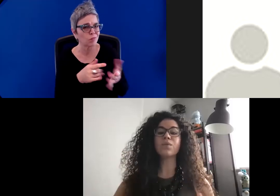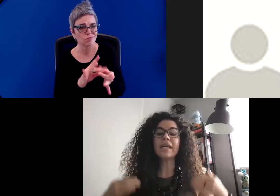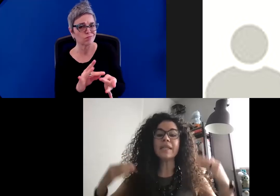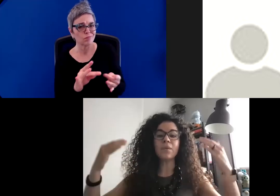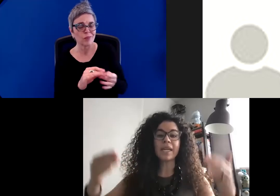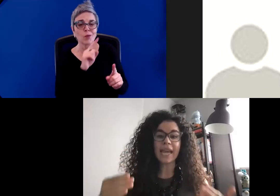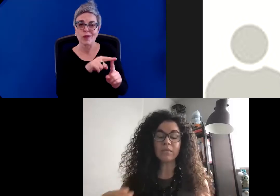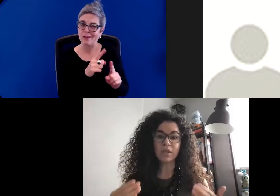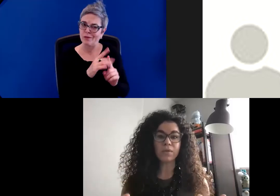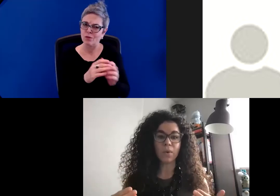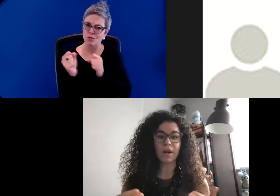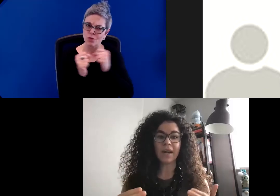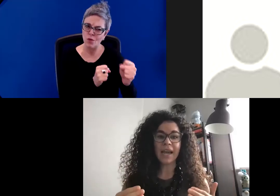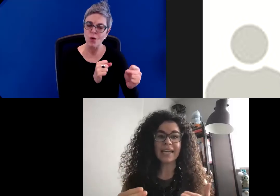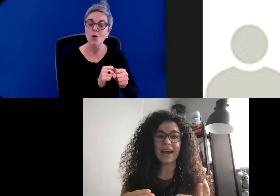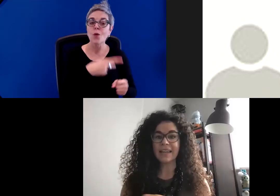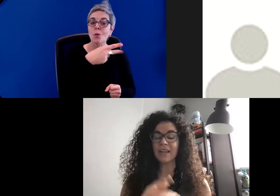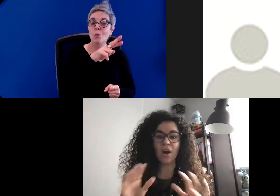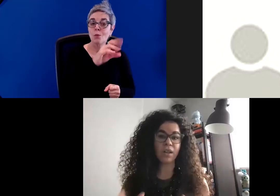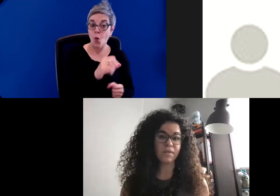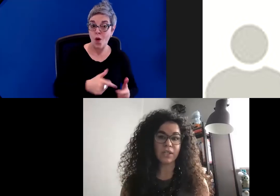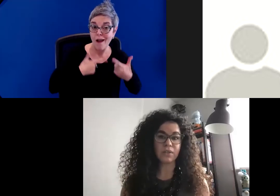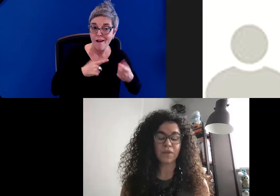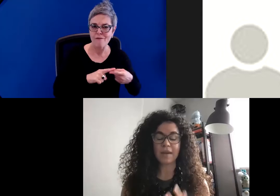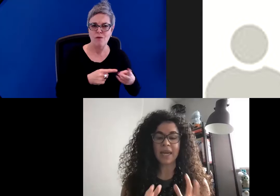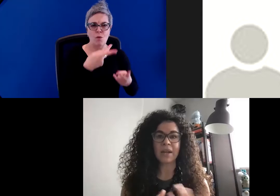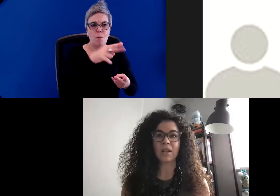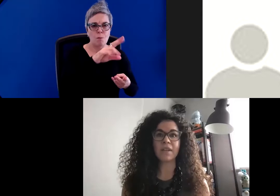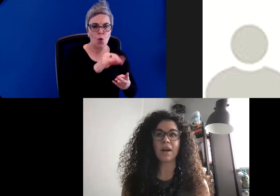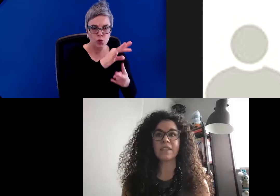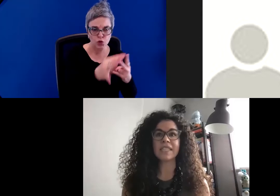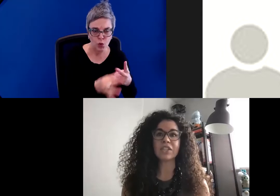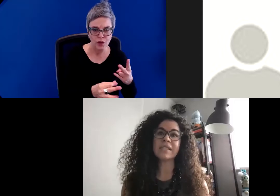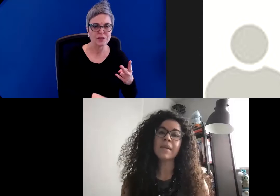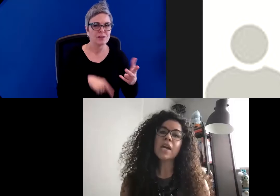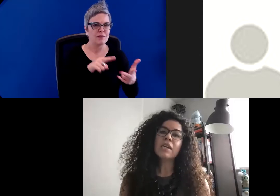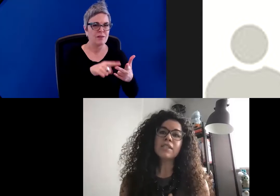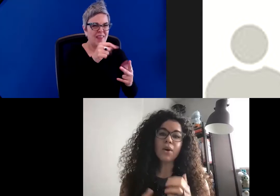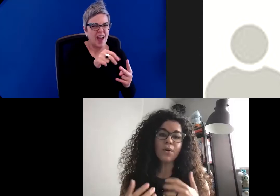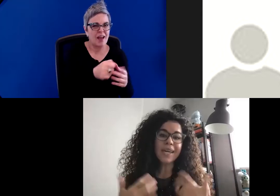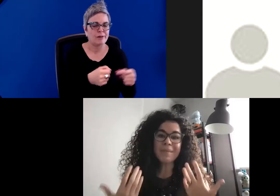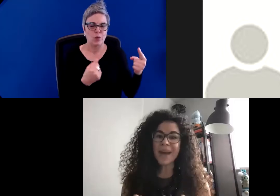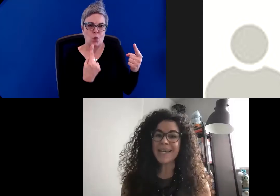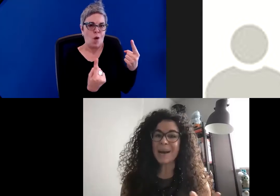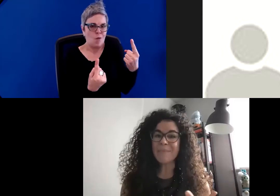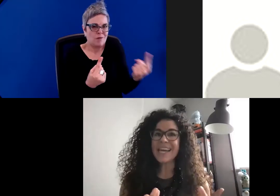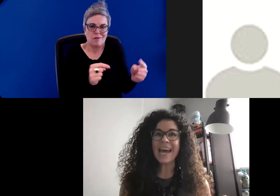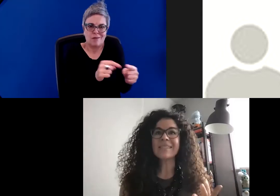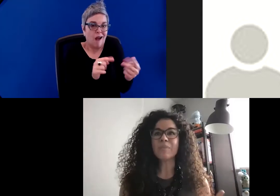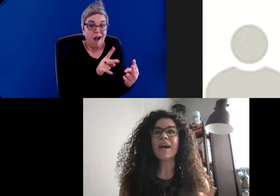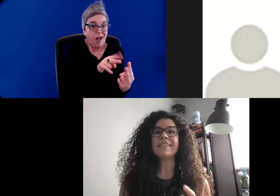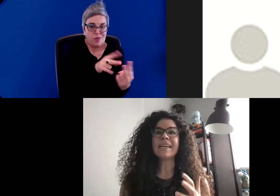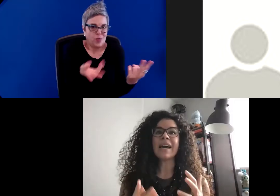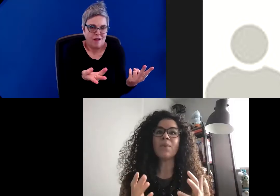was really what came to the fore and guided all of the news framing and all of the conversations. So it might not be